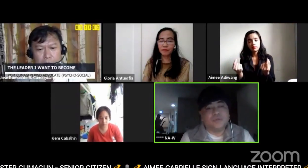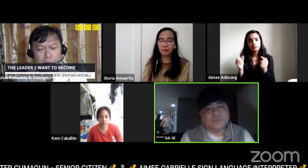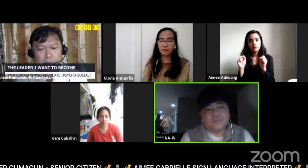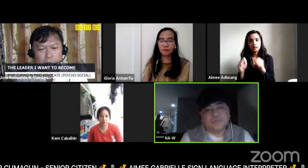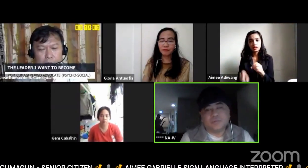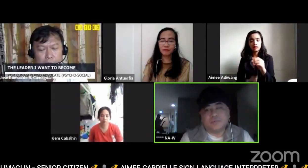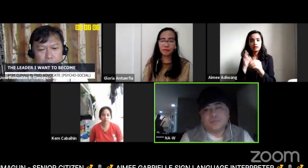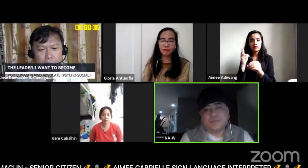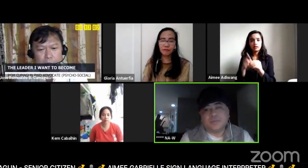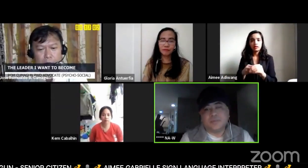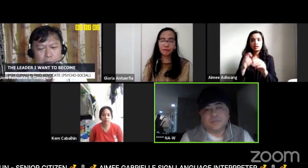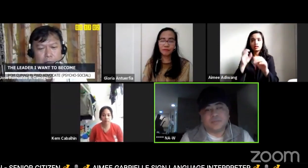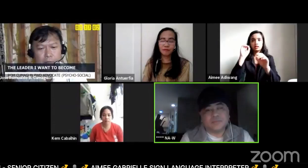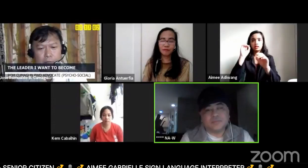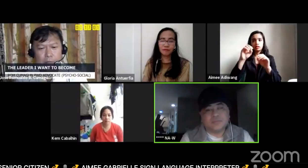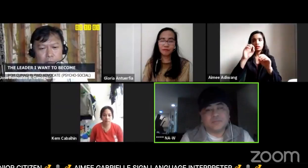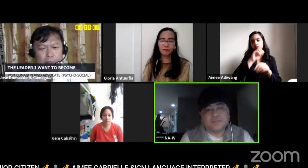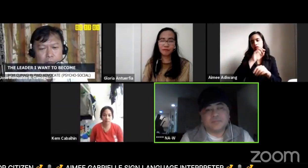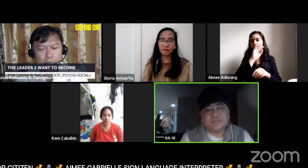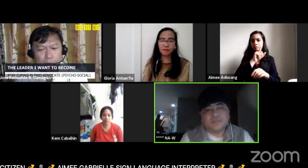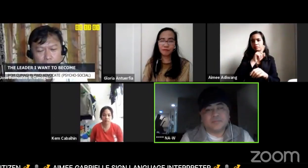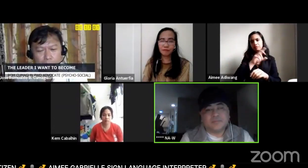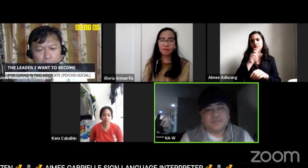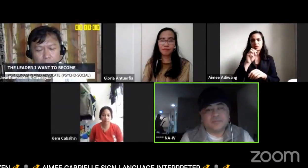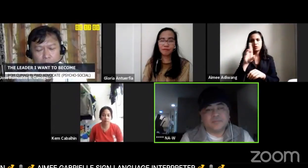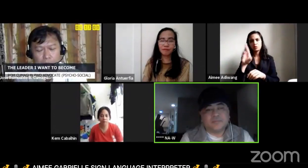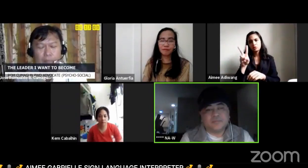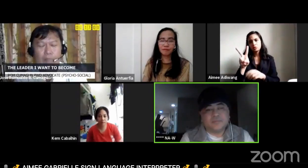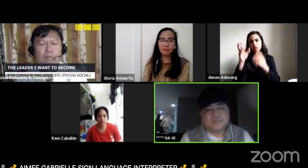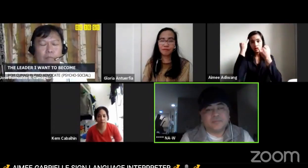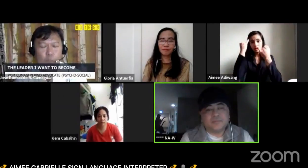an idea or two. That's it.